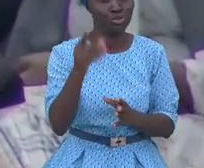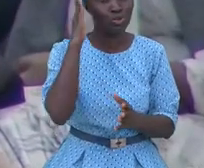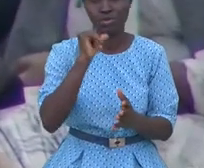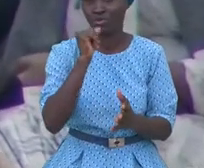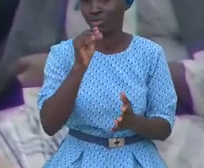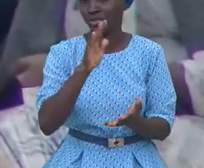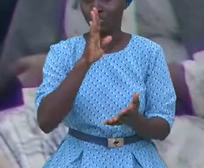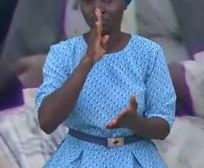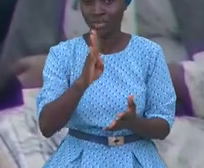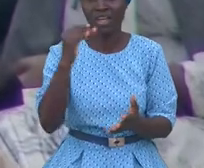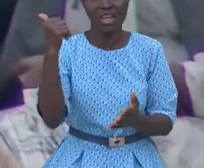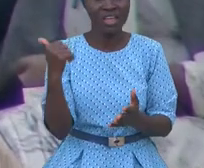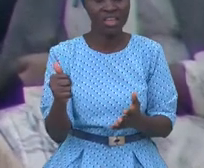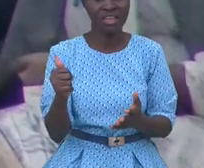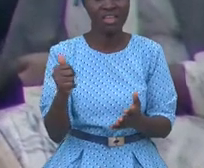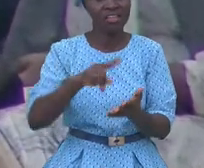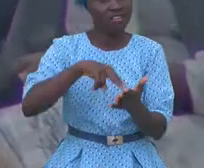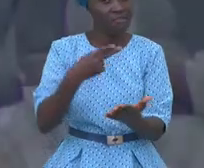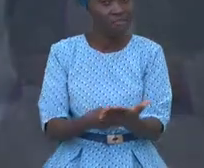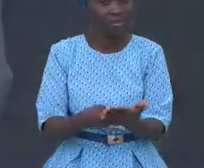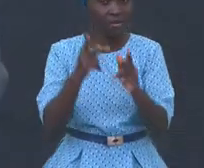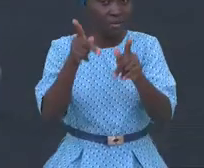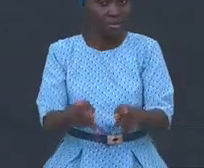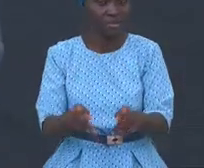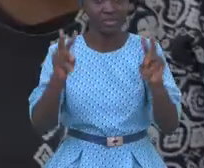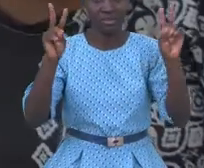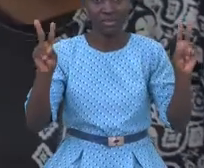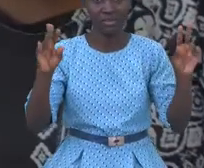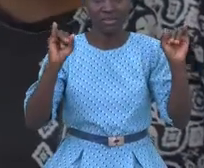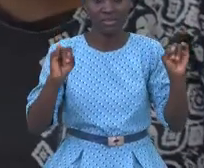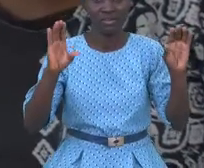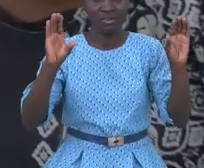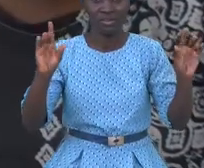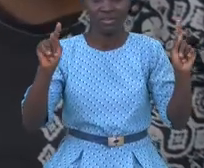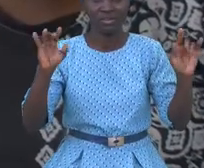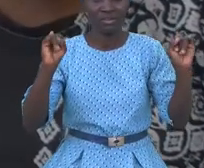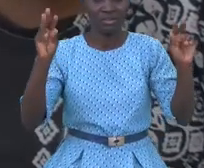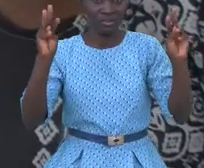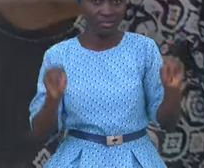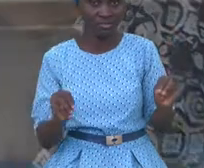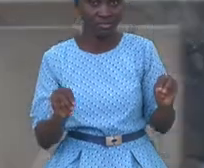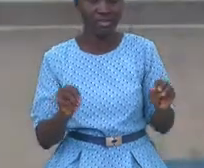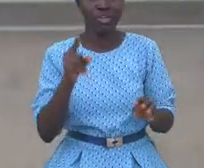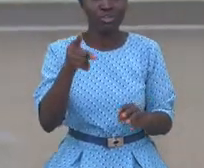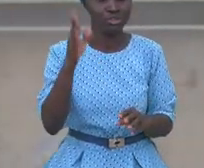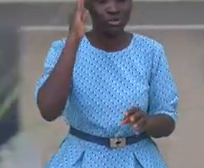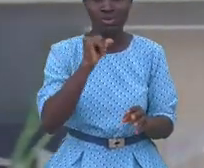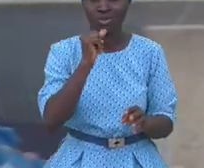I will not be a victim. You will not be a